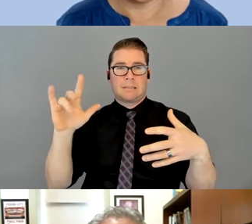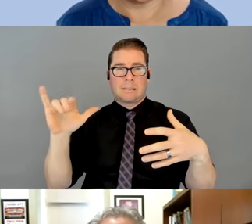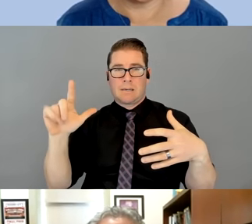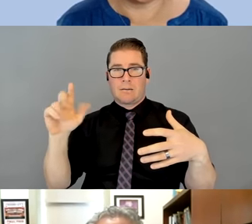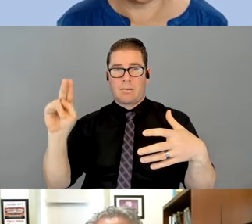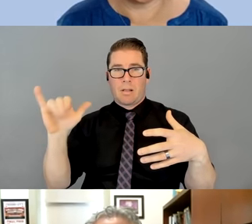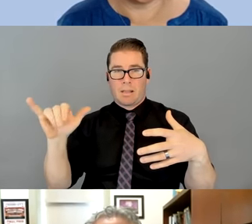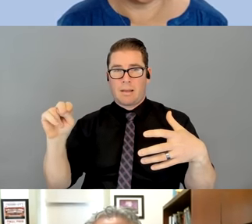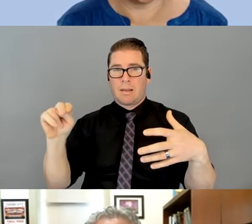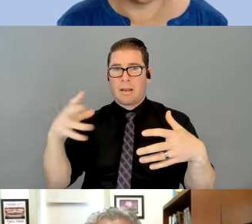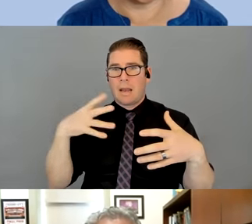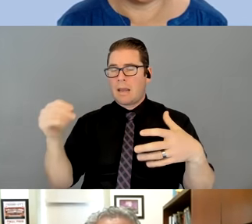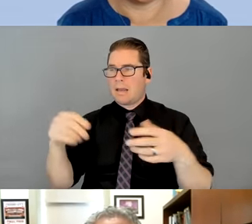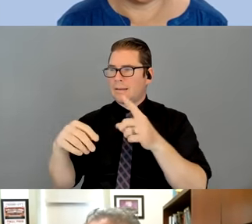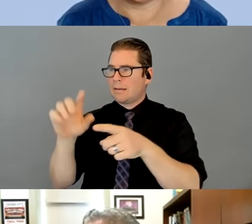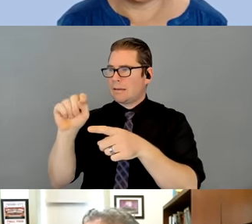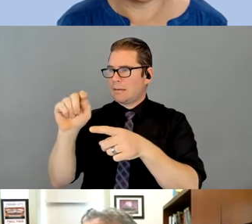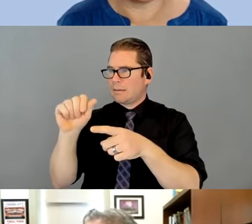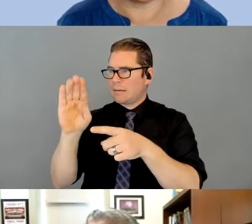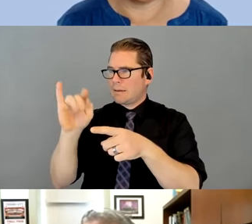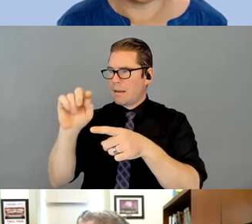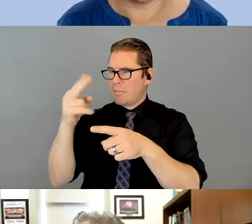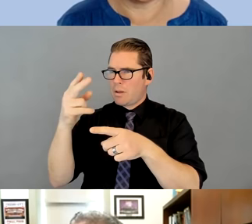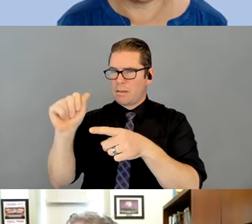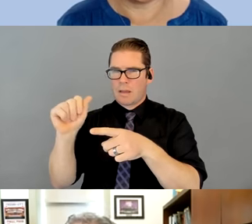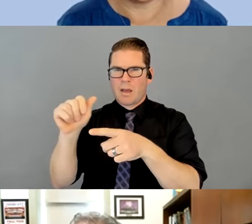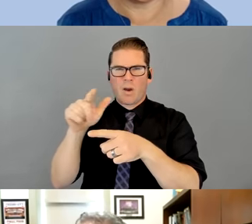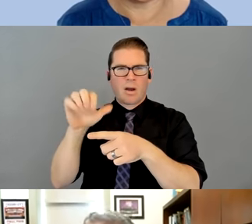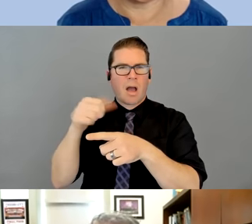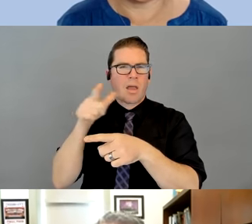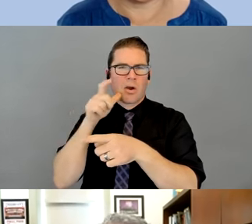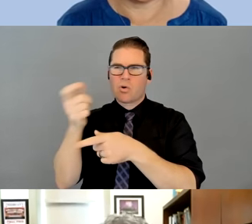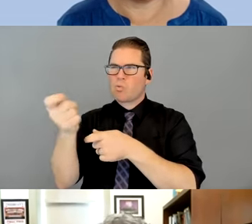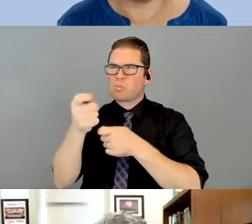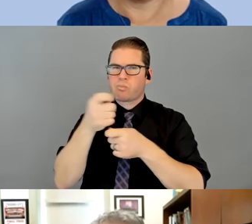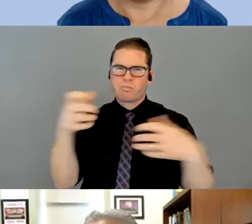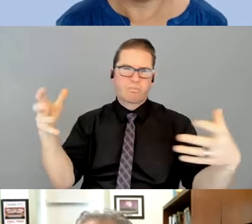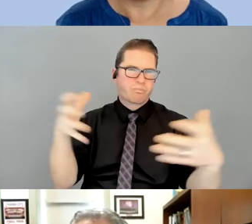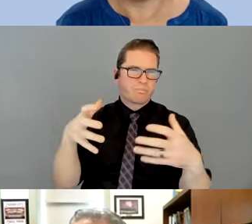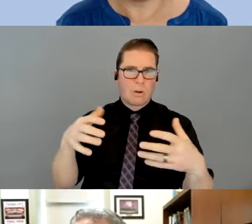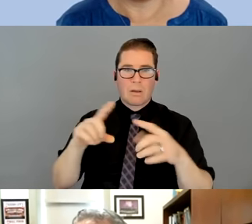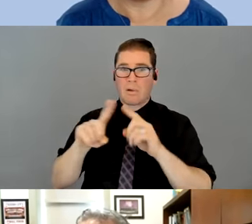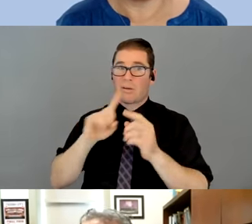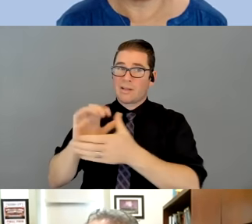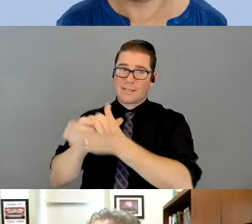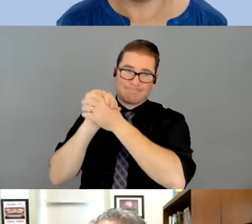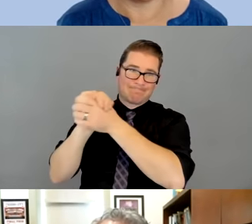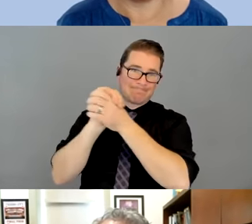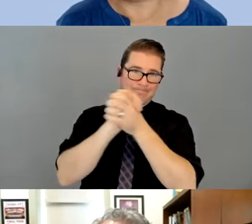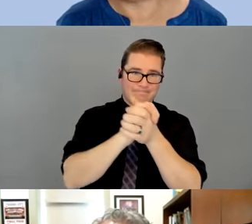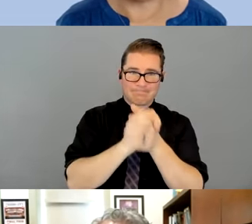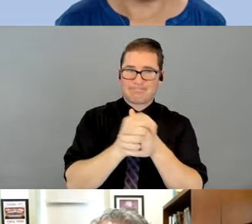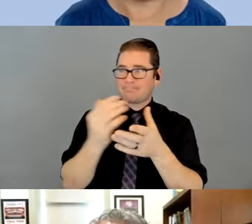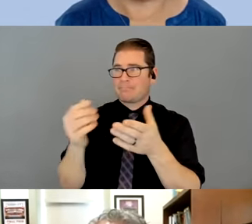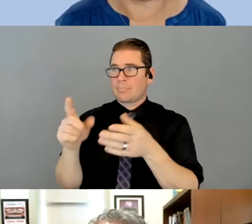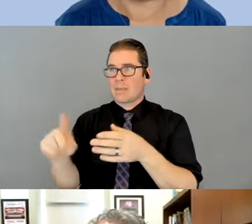Tabitha, who else roped us into this, but really kudos go to them because they were the ones that saw the need. So